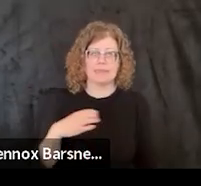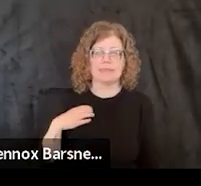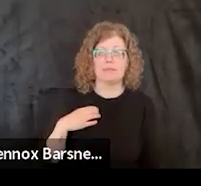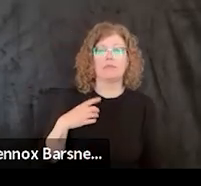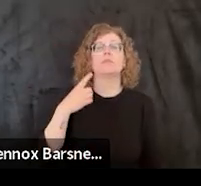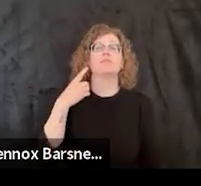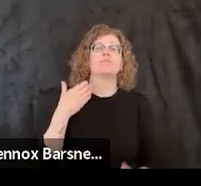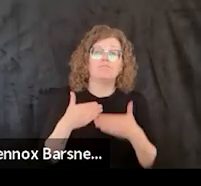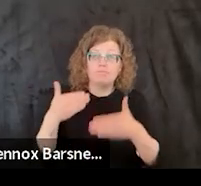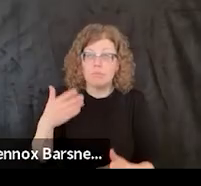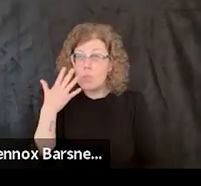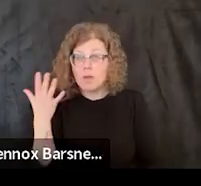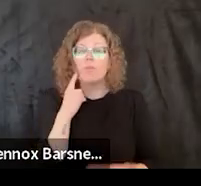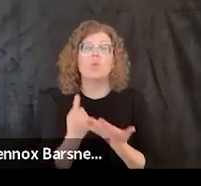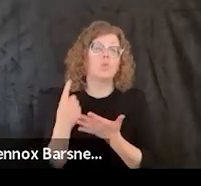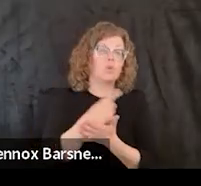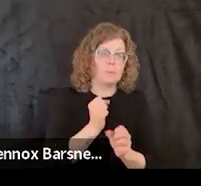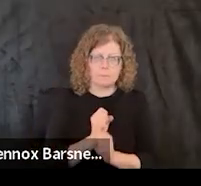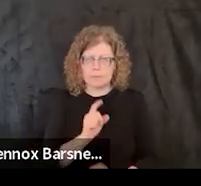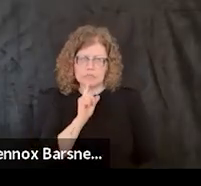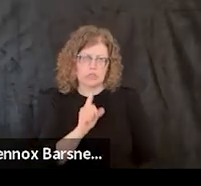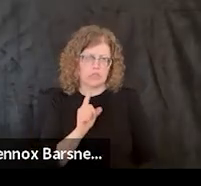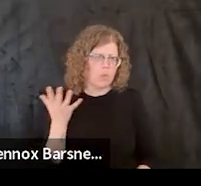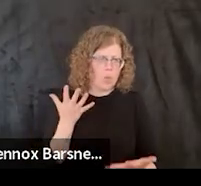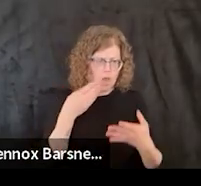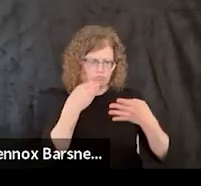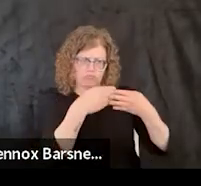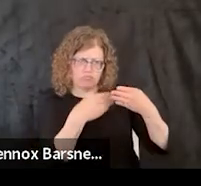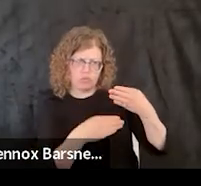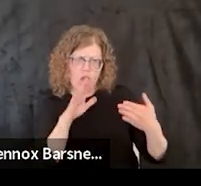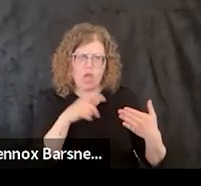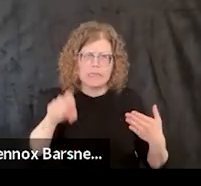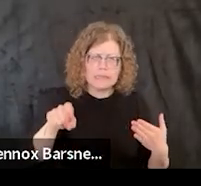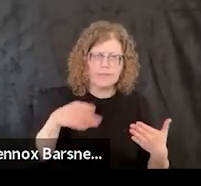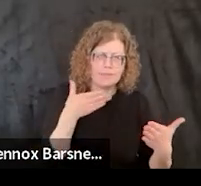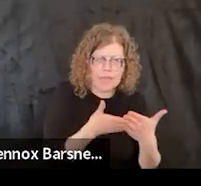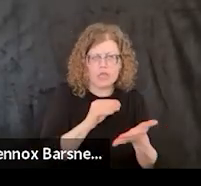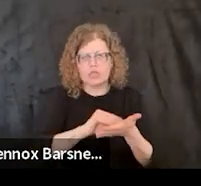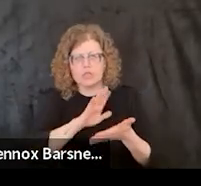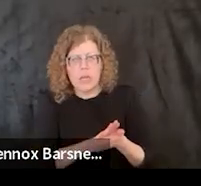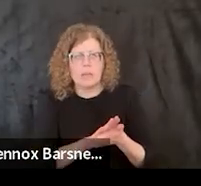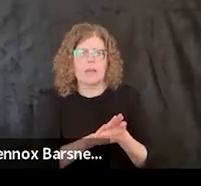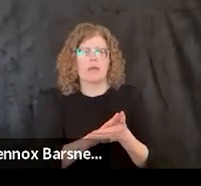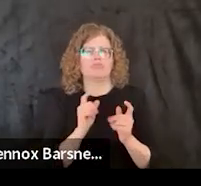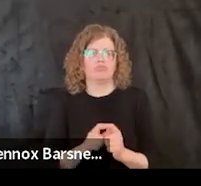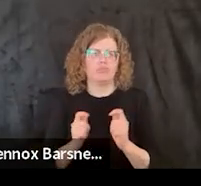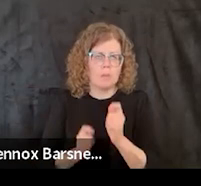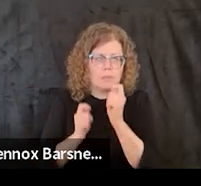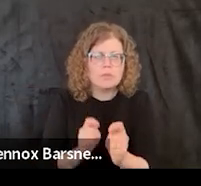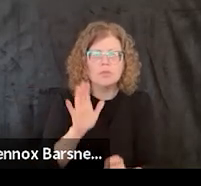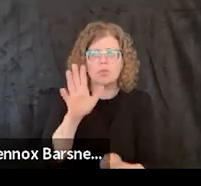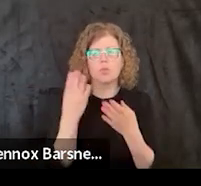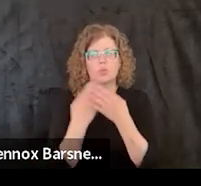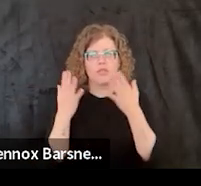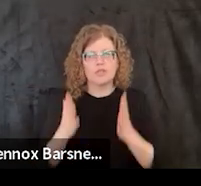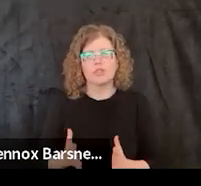them online, and meet multiple times with their respective committees in order to make final recommendations. More